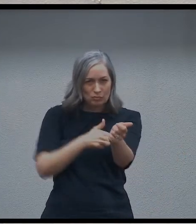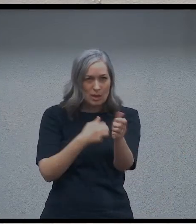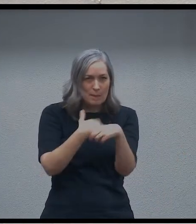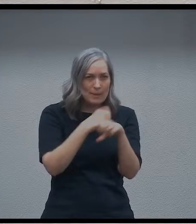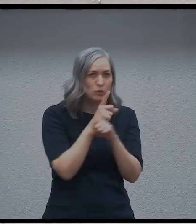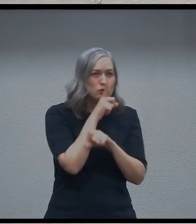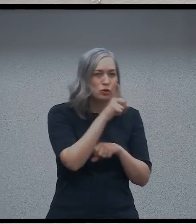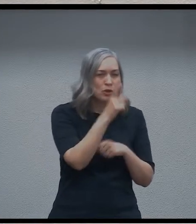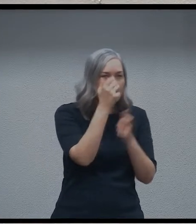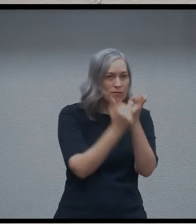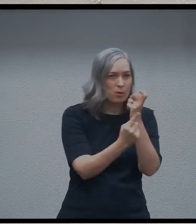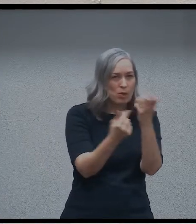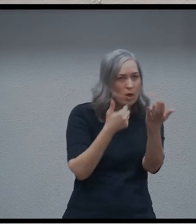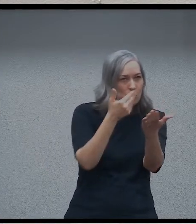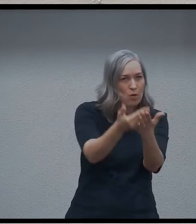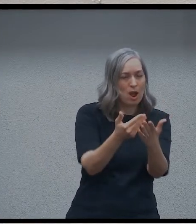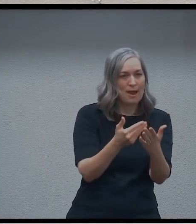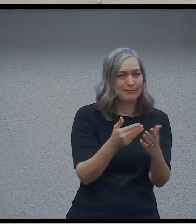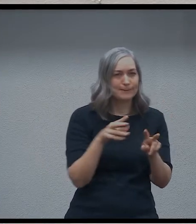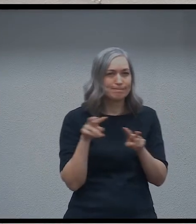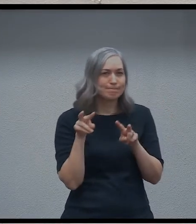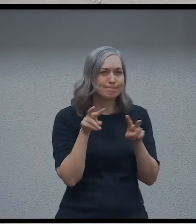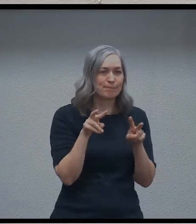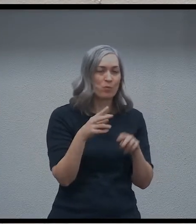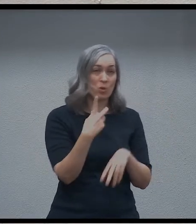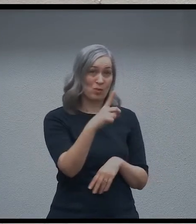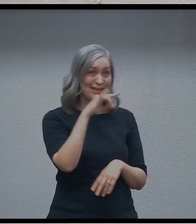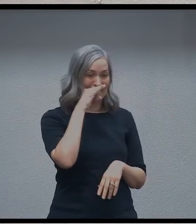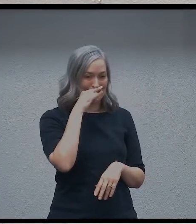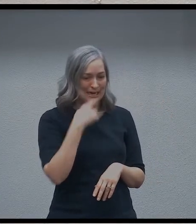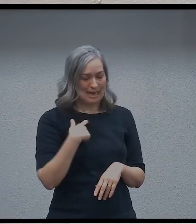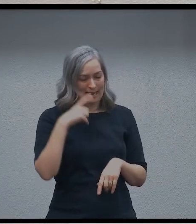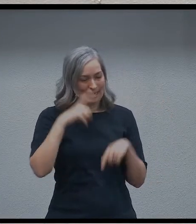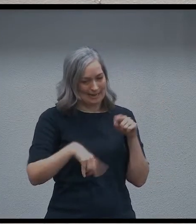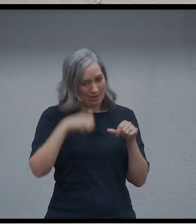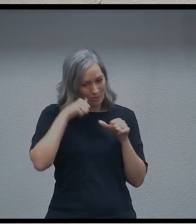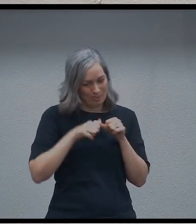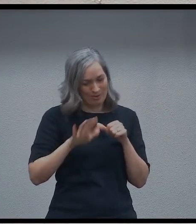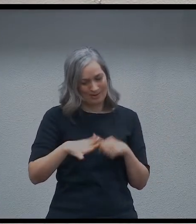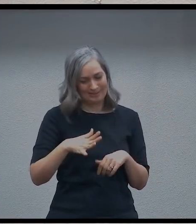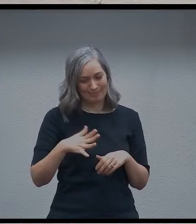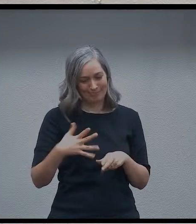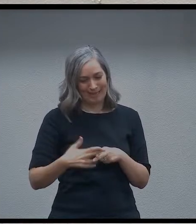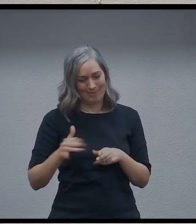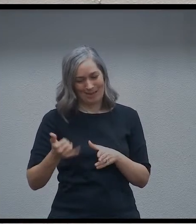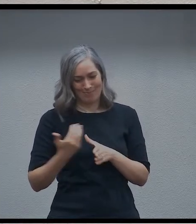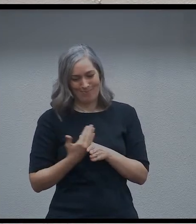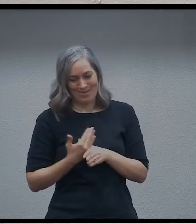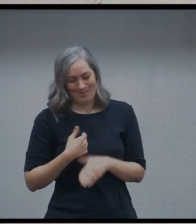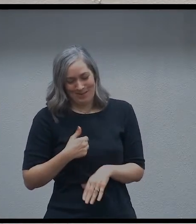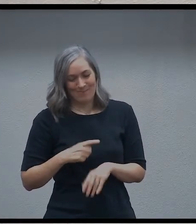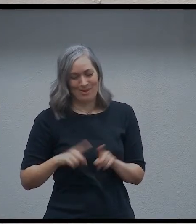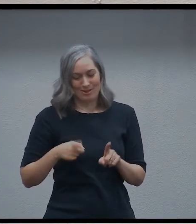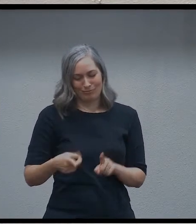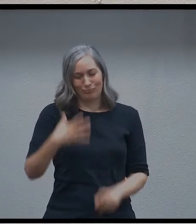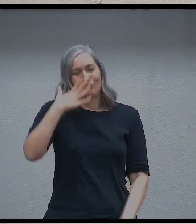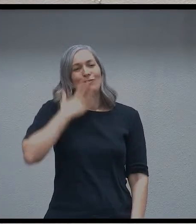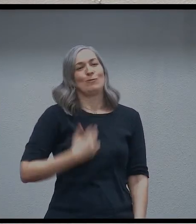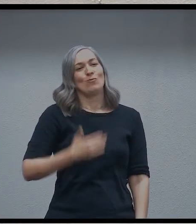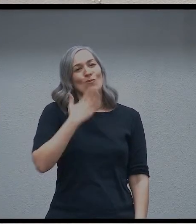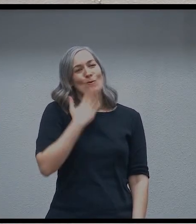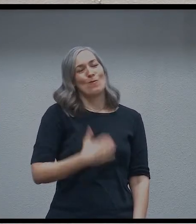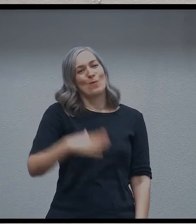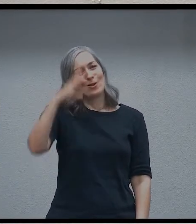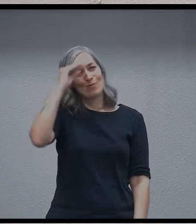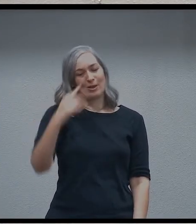was this child, I can't remember his name, which bugs me greatly, but it was this sweet little boy. He comes up to me and he